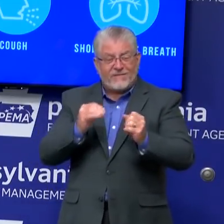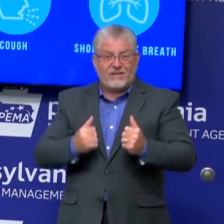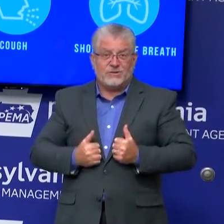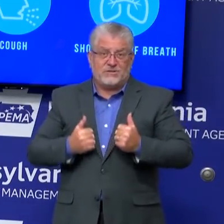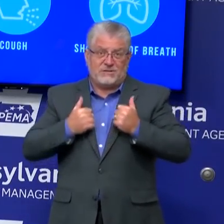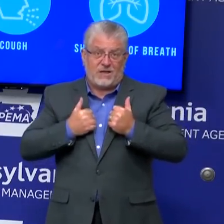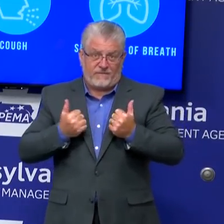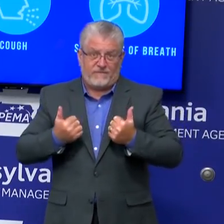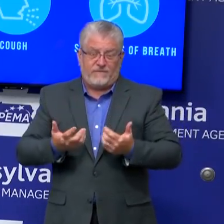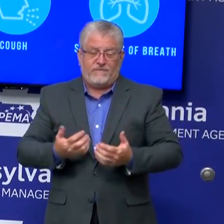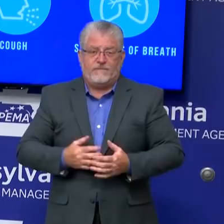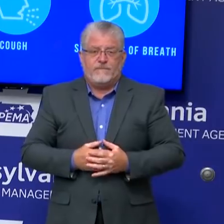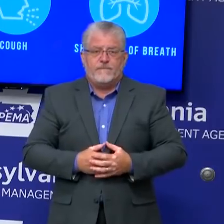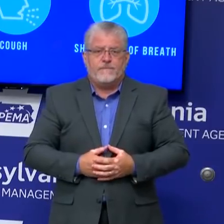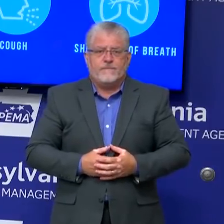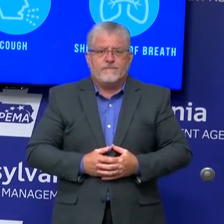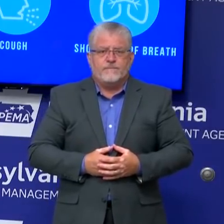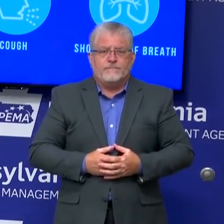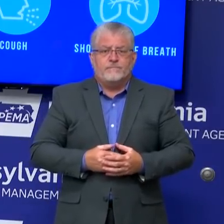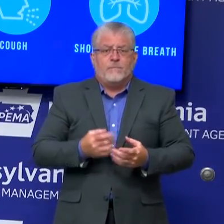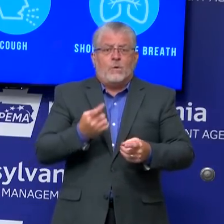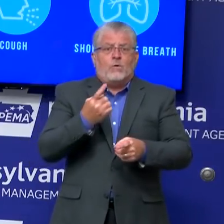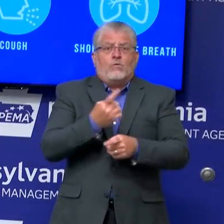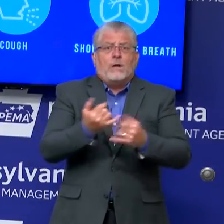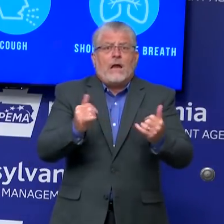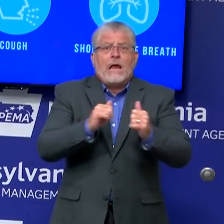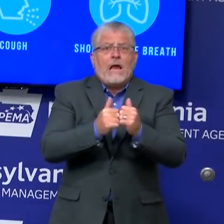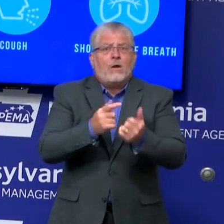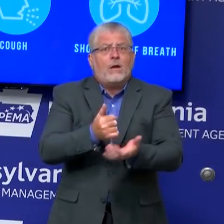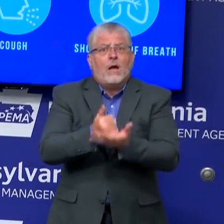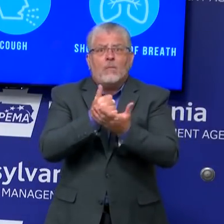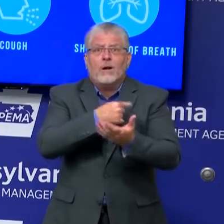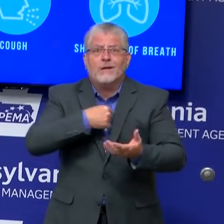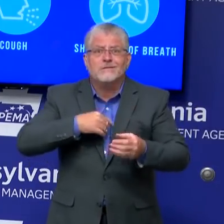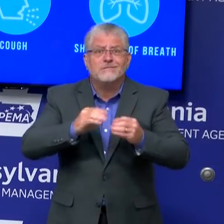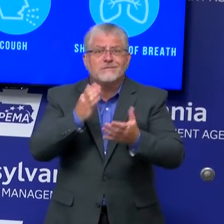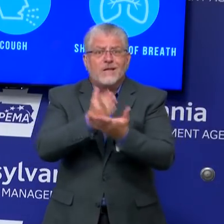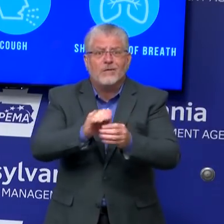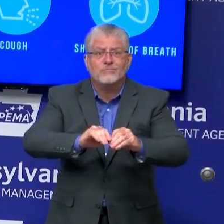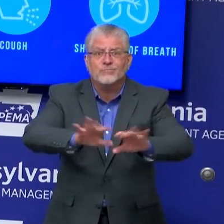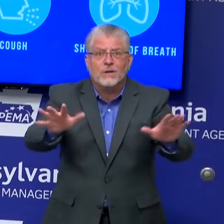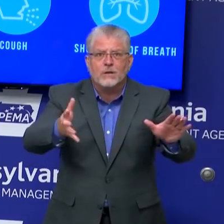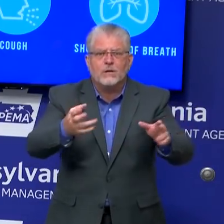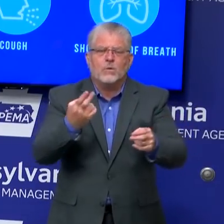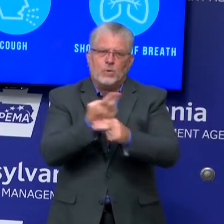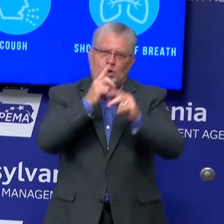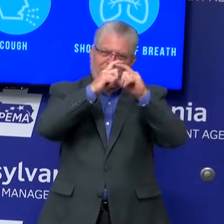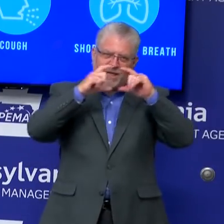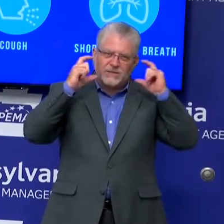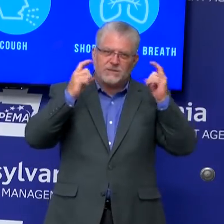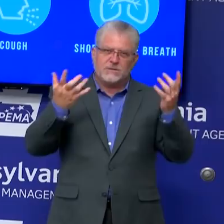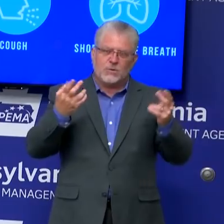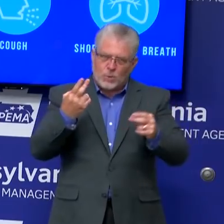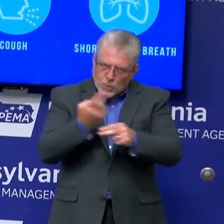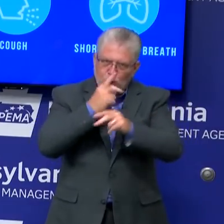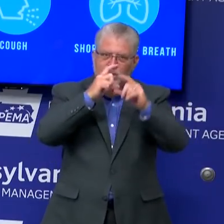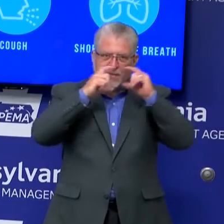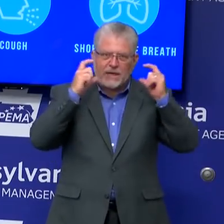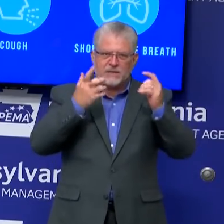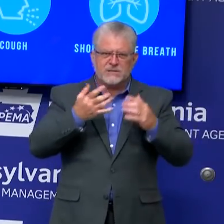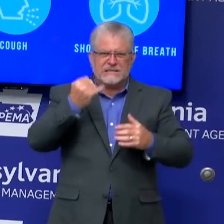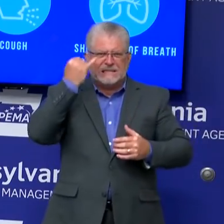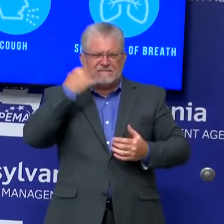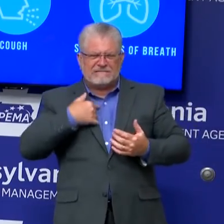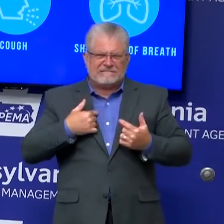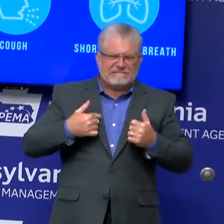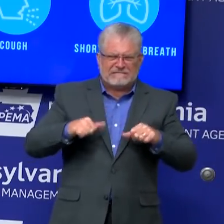right now to stop this cycle. First, wear a mask. Really, if you're thinking that you